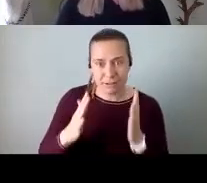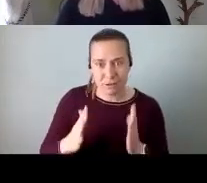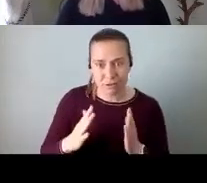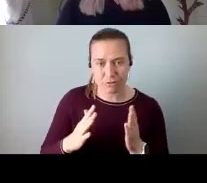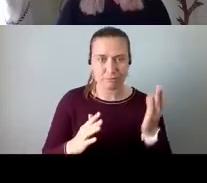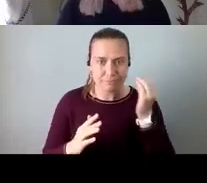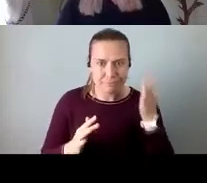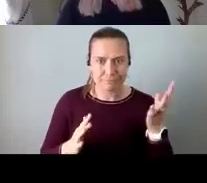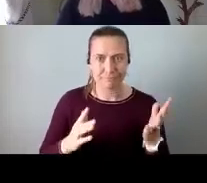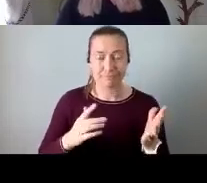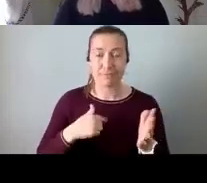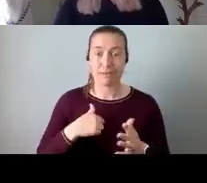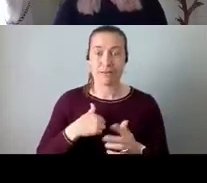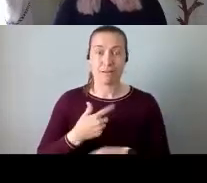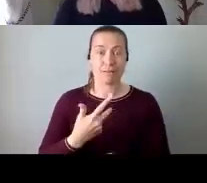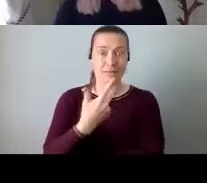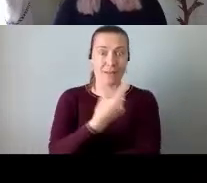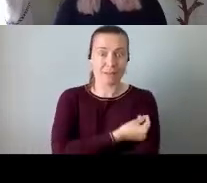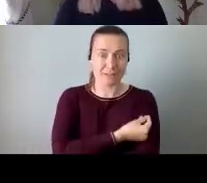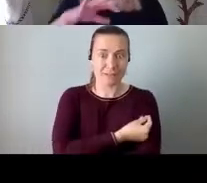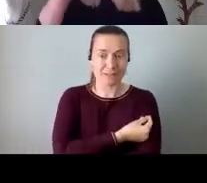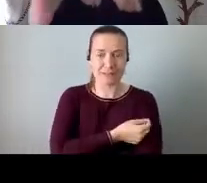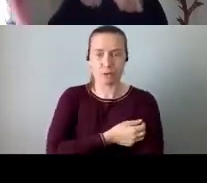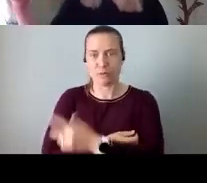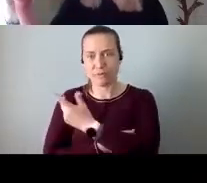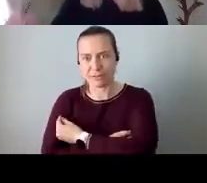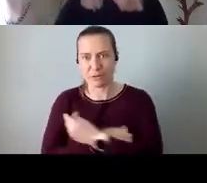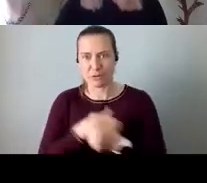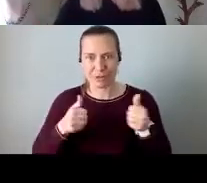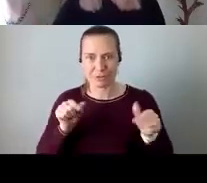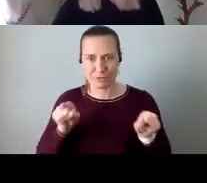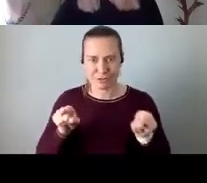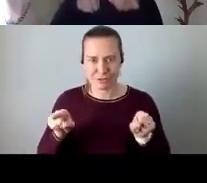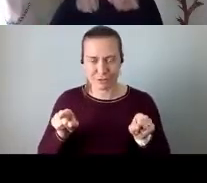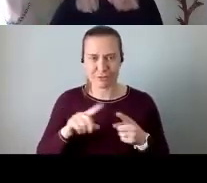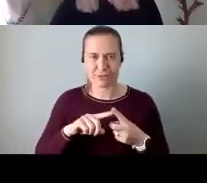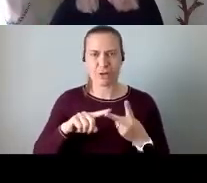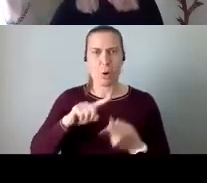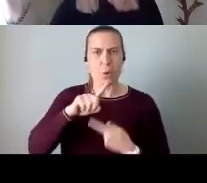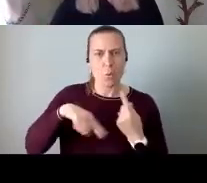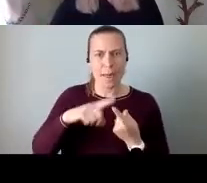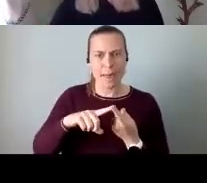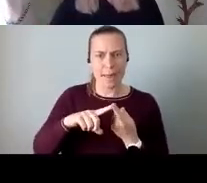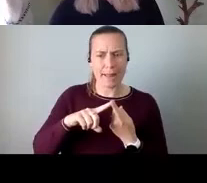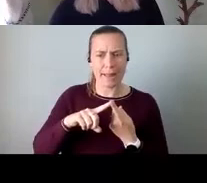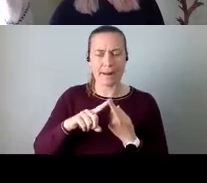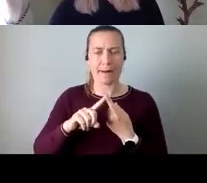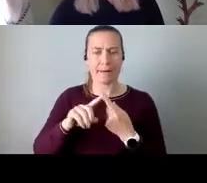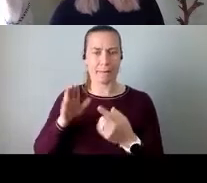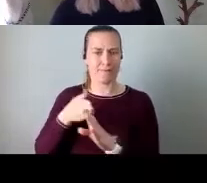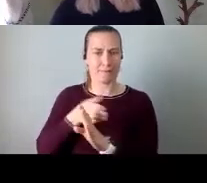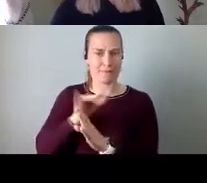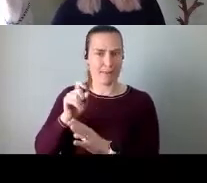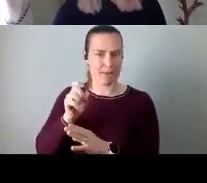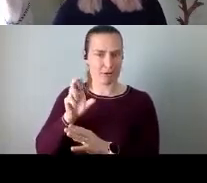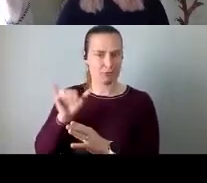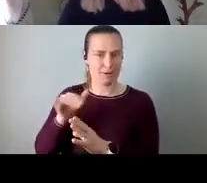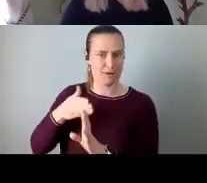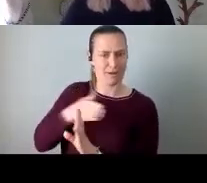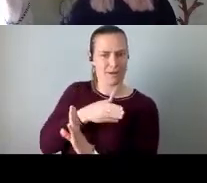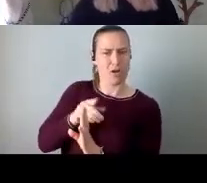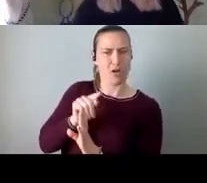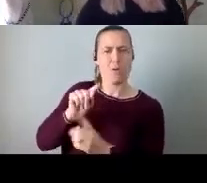their vaccine, in which arm, and how long prior to the X-ray. And this is just a kind